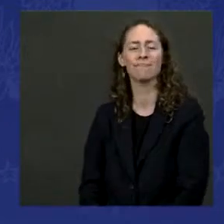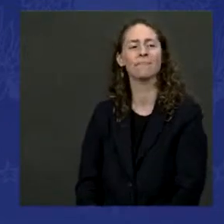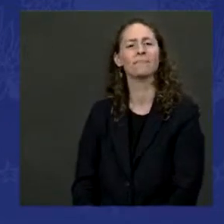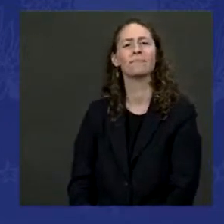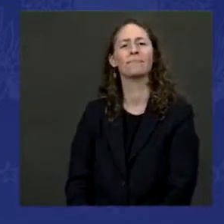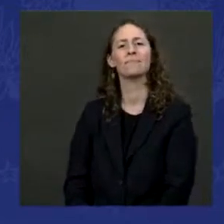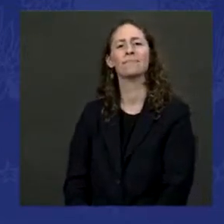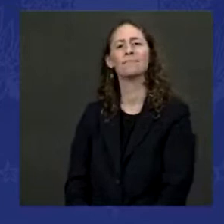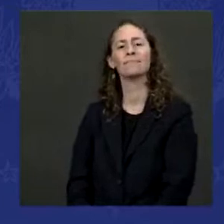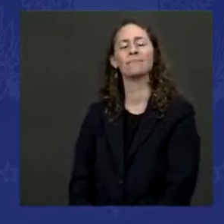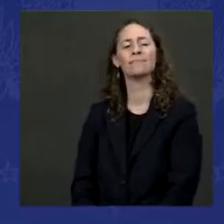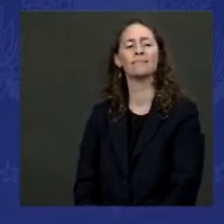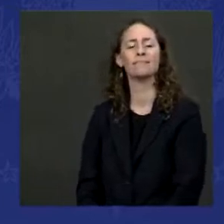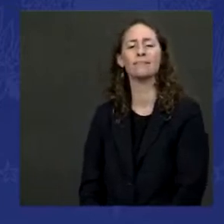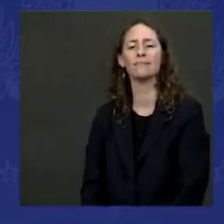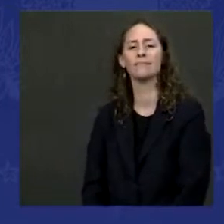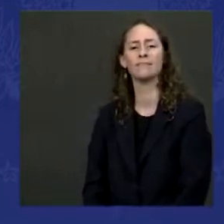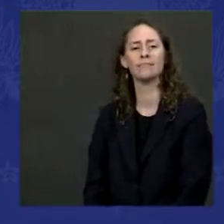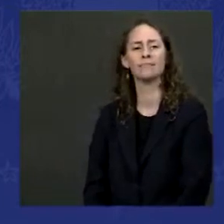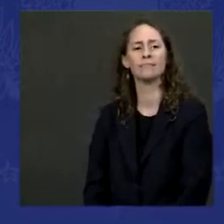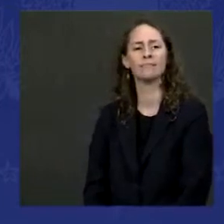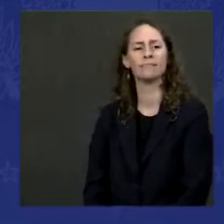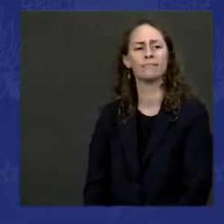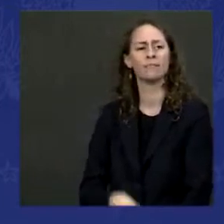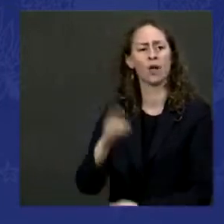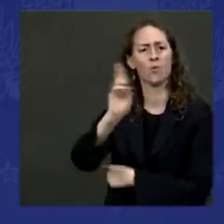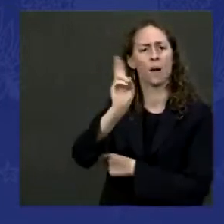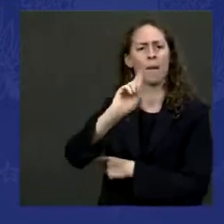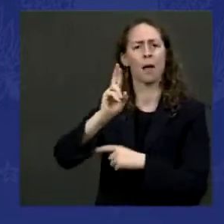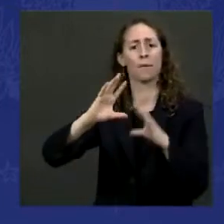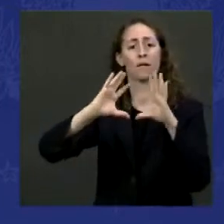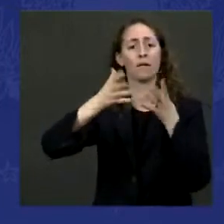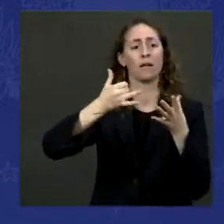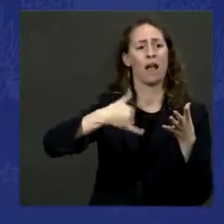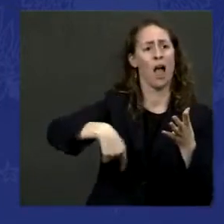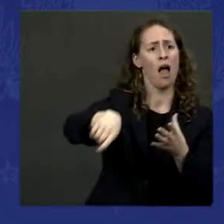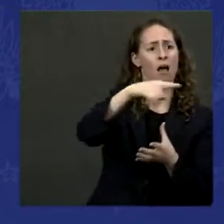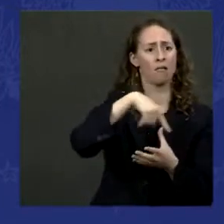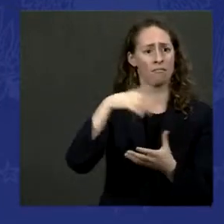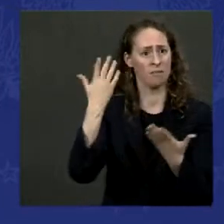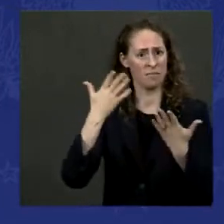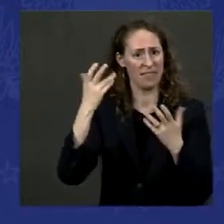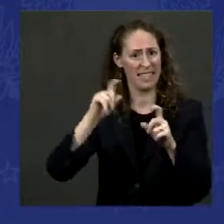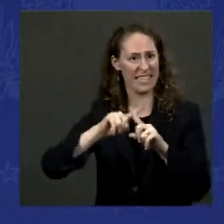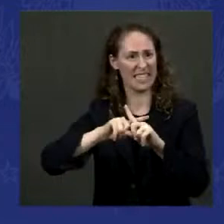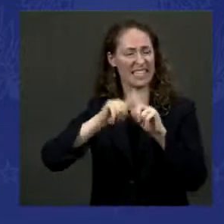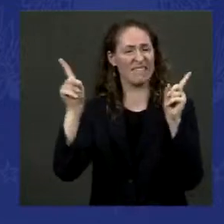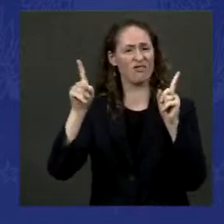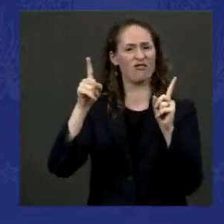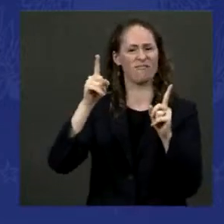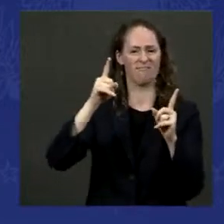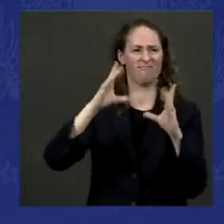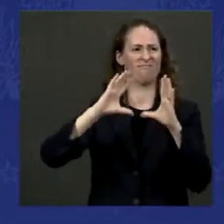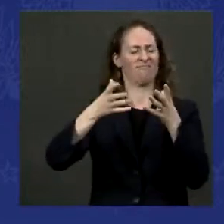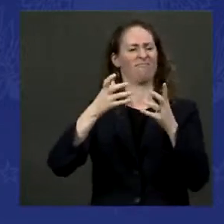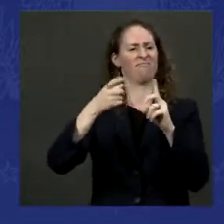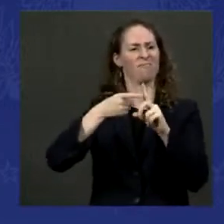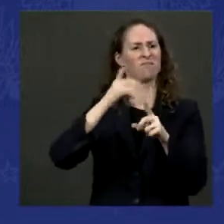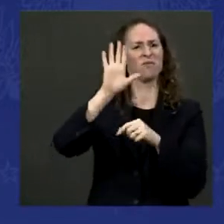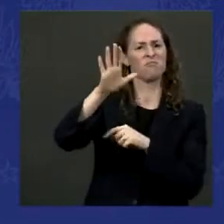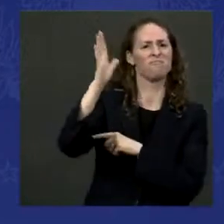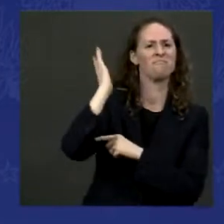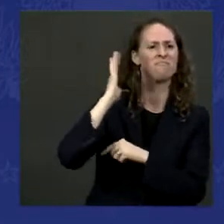how is what the Republicans are doing now any different from when you opposed raising the debt limit as a senator during the Bush